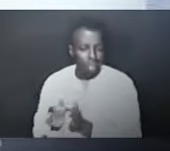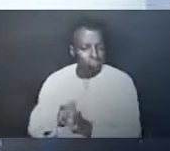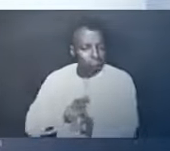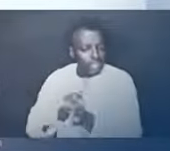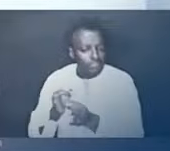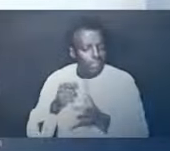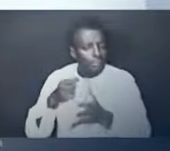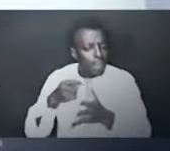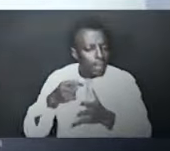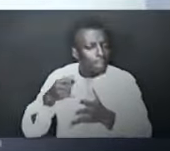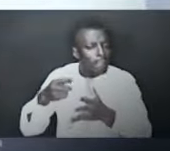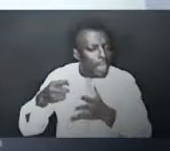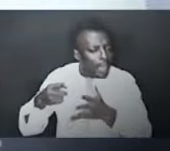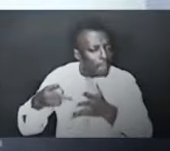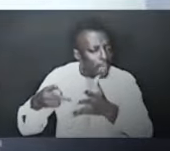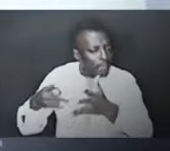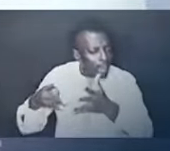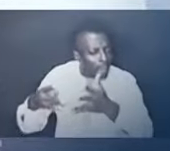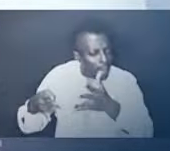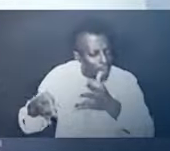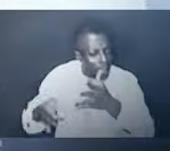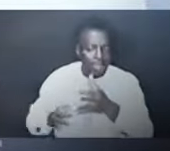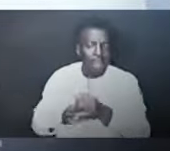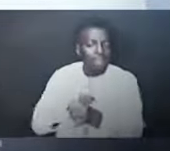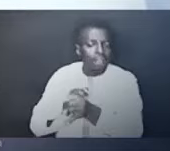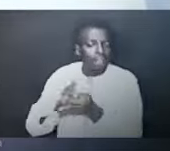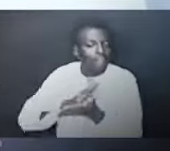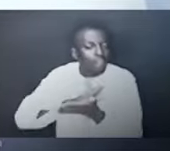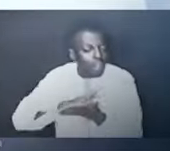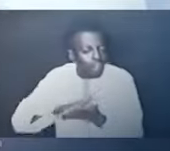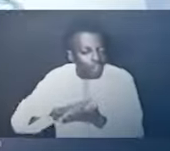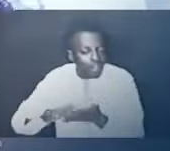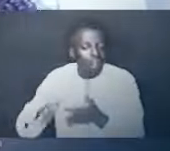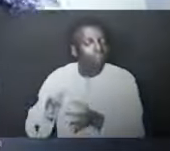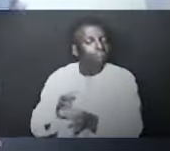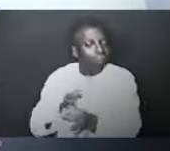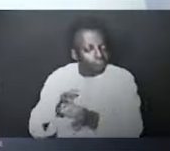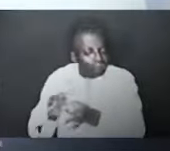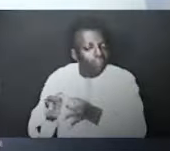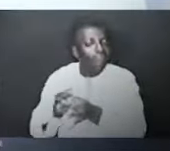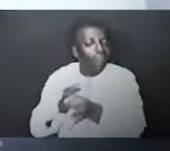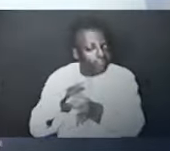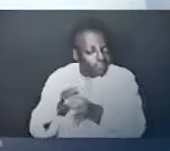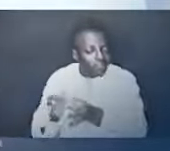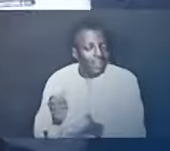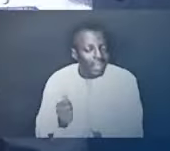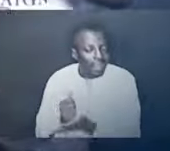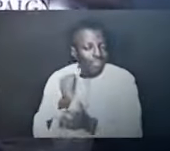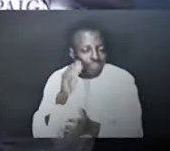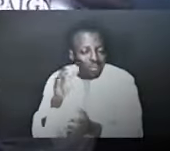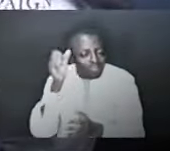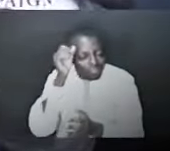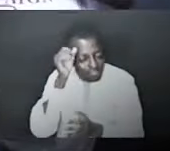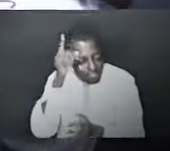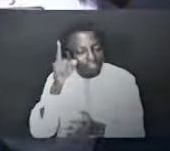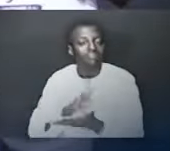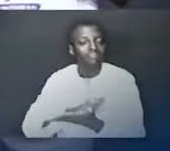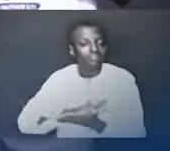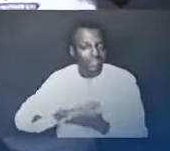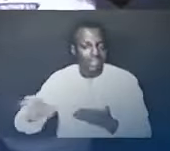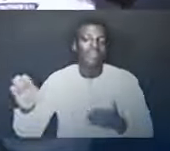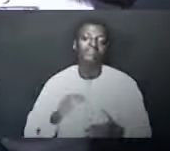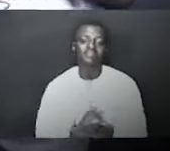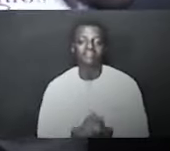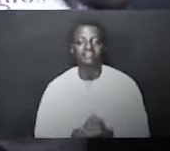Messiah will come. And then when he comes, he will explain all these things to us. Na Yesu osisudia bro ba no